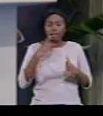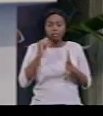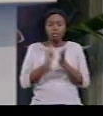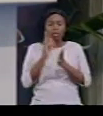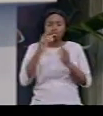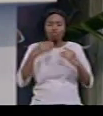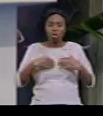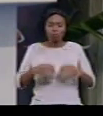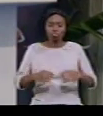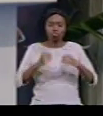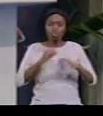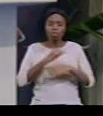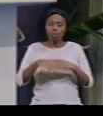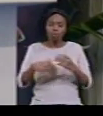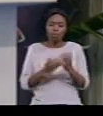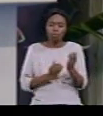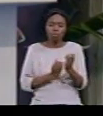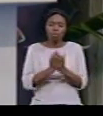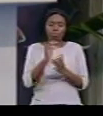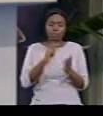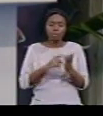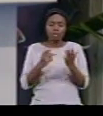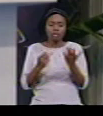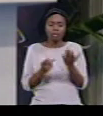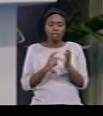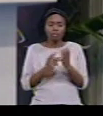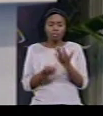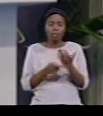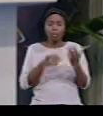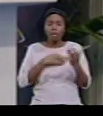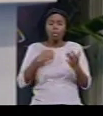all through this program. And we are trusting